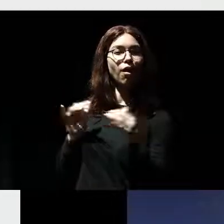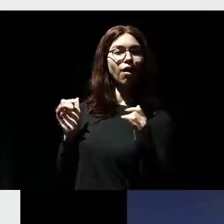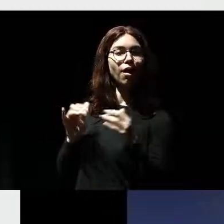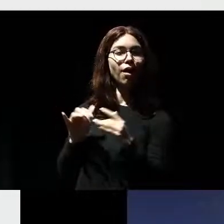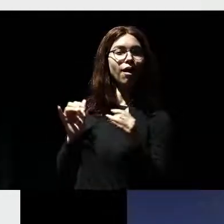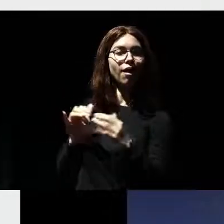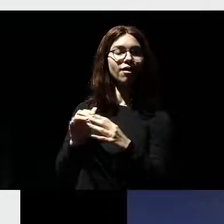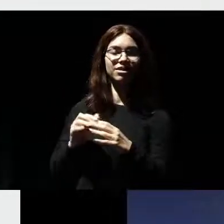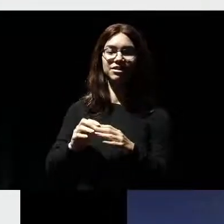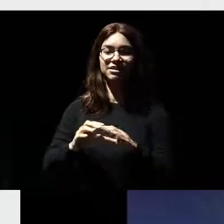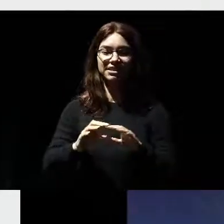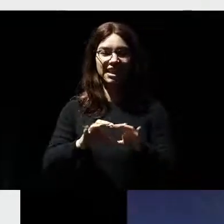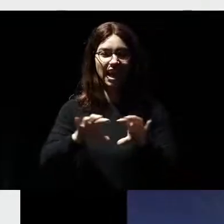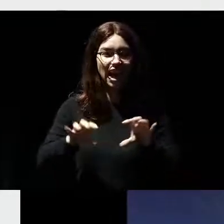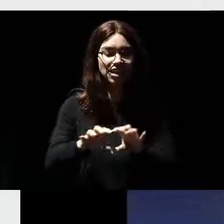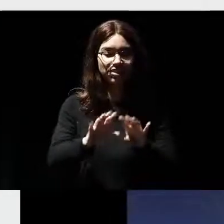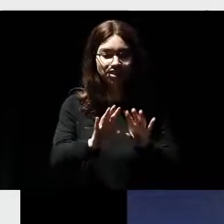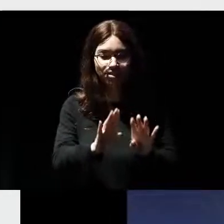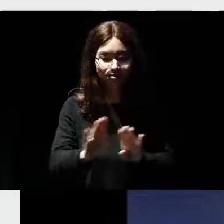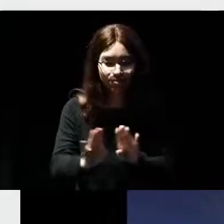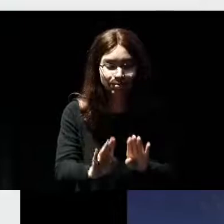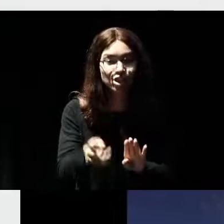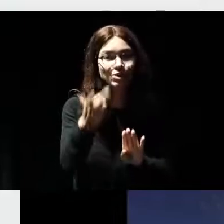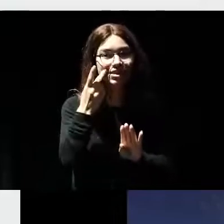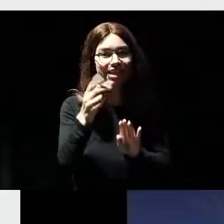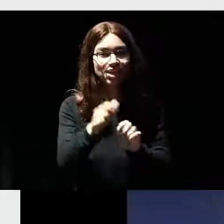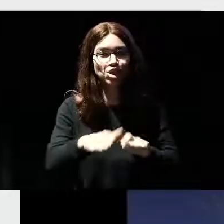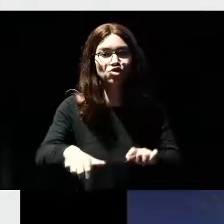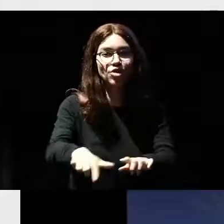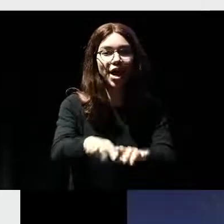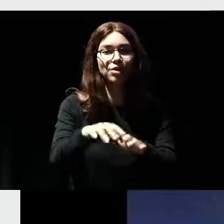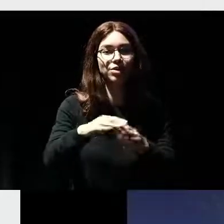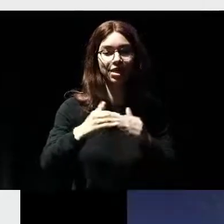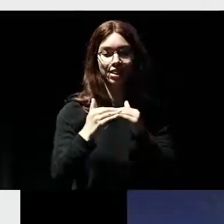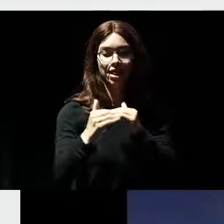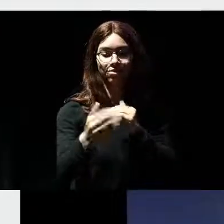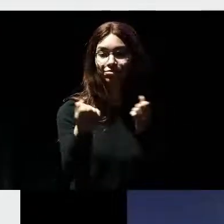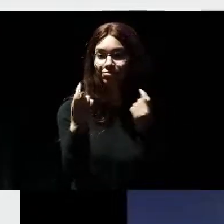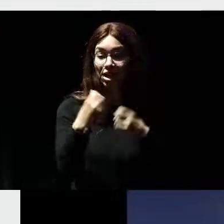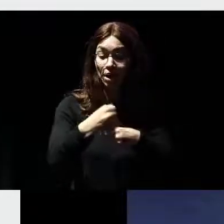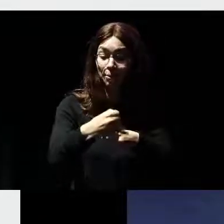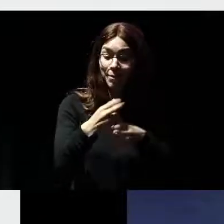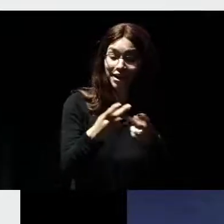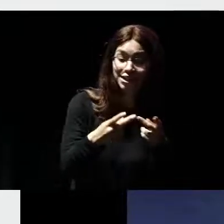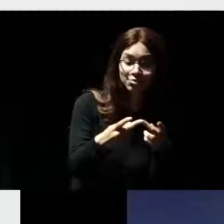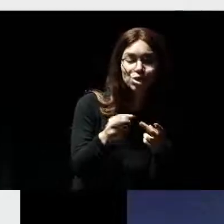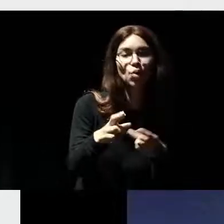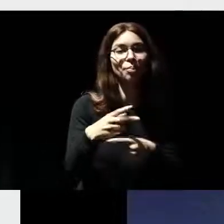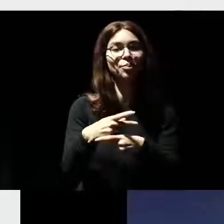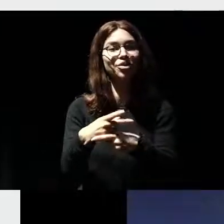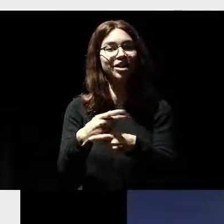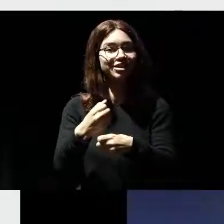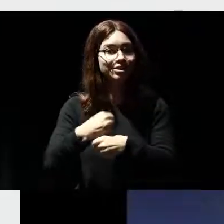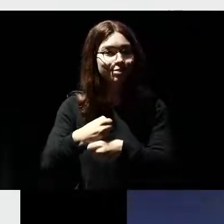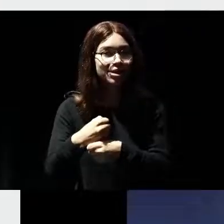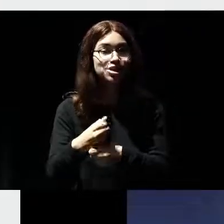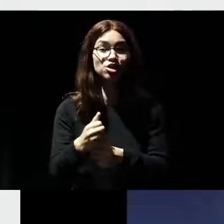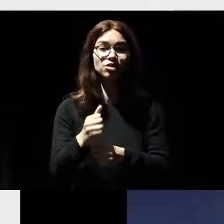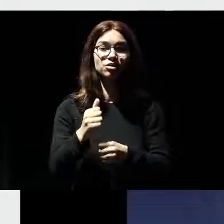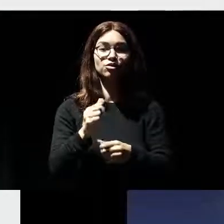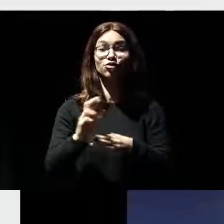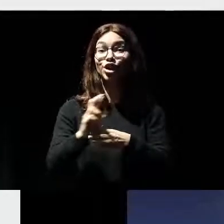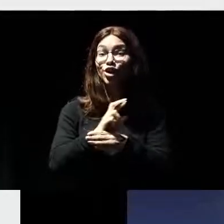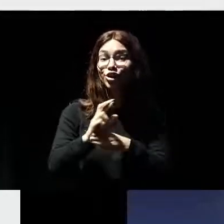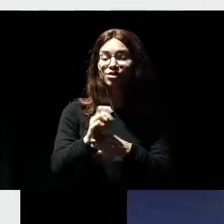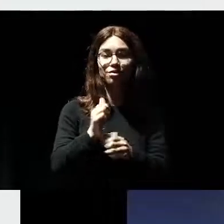see at that ground level, whether it's those making spaces, the production spaces, a rehearsal space,